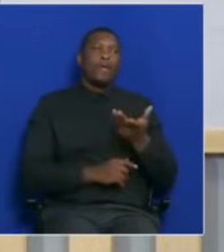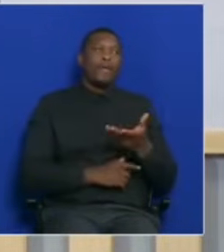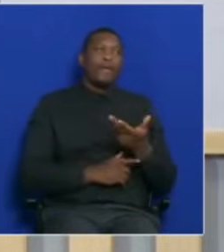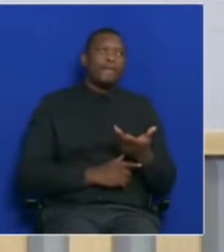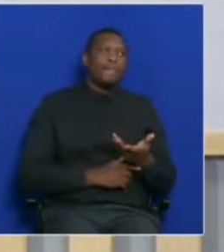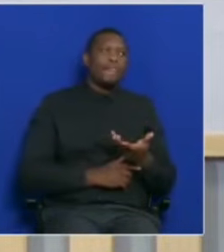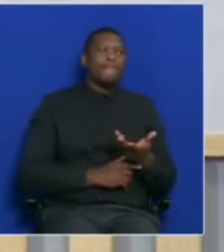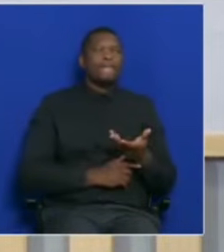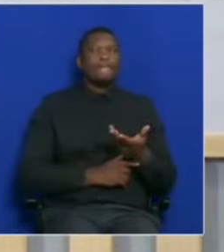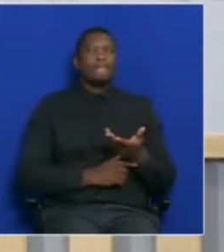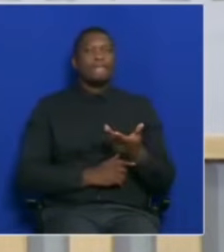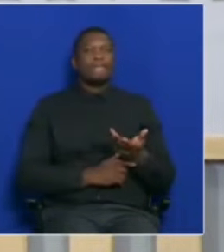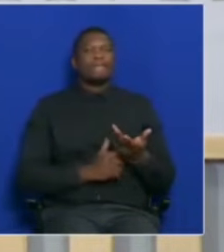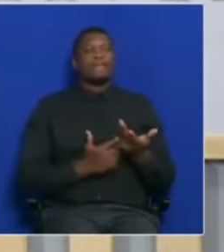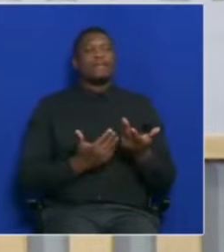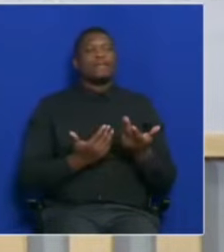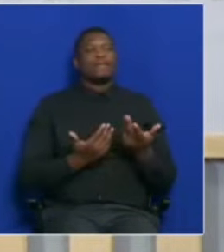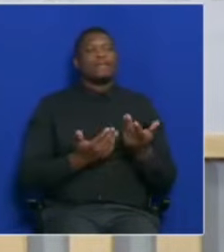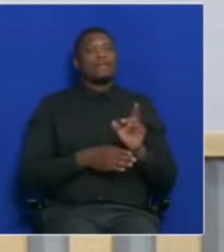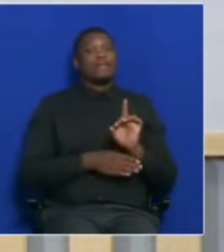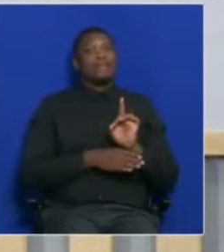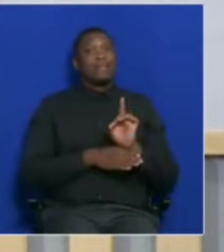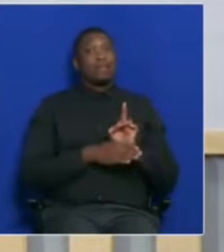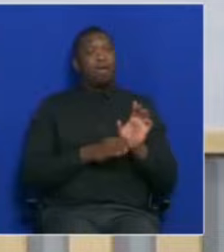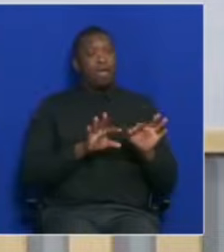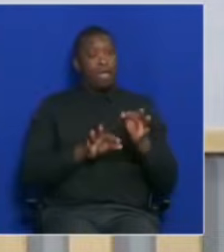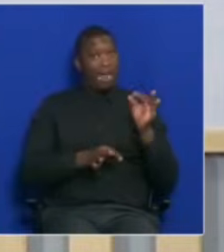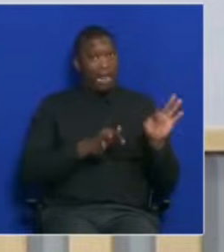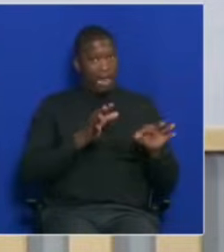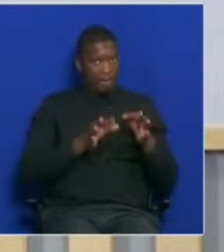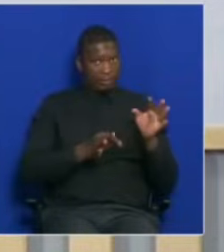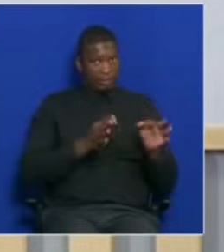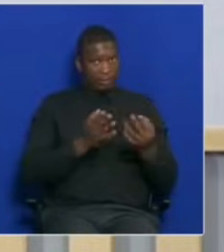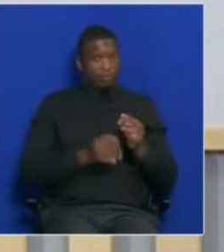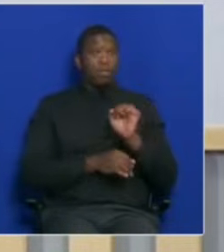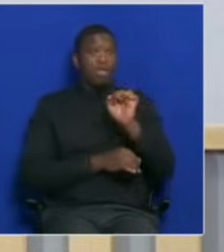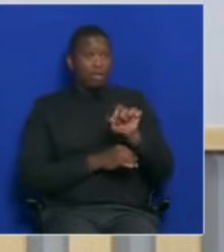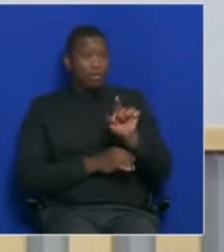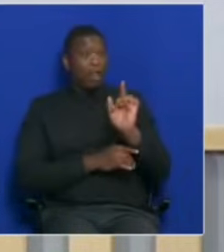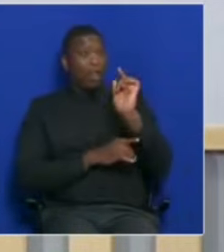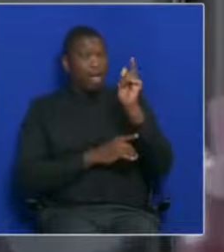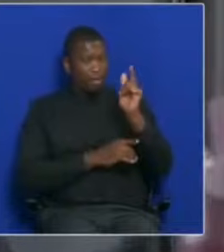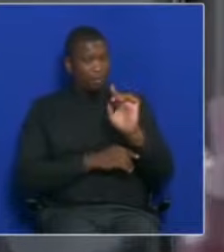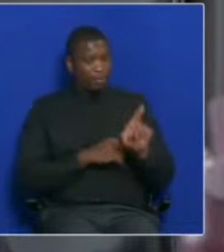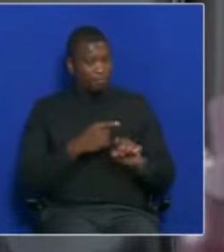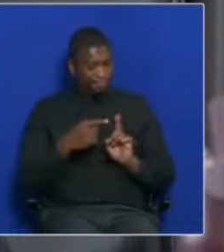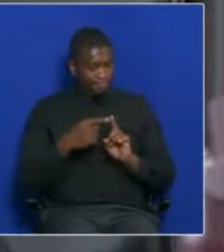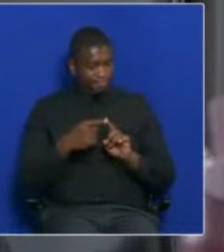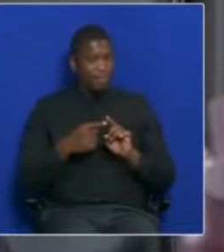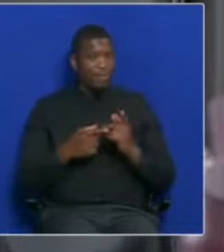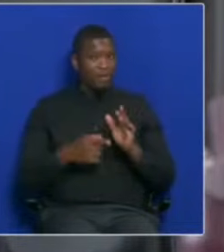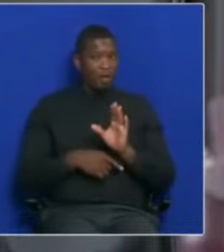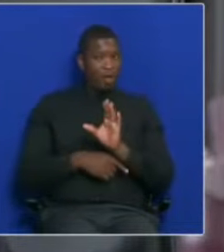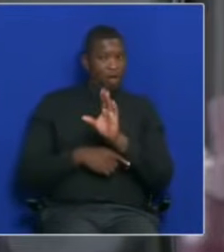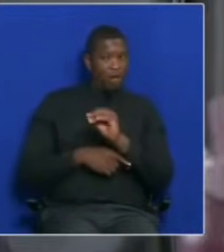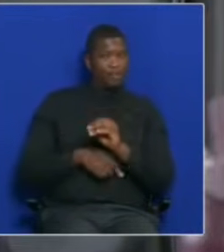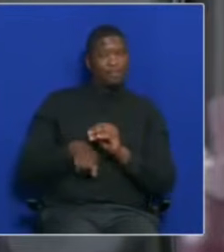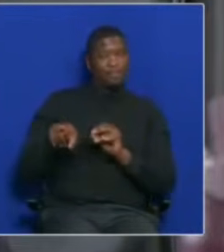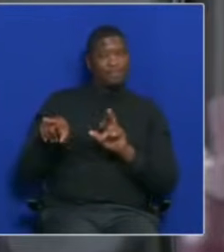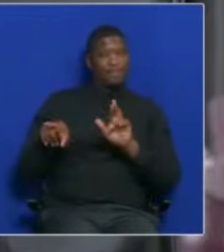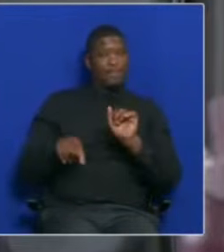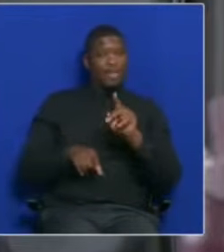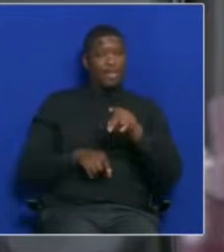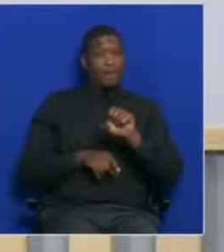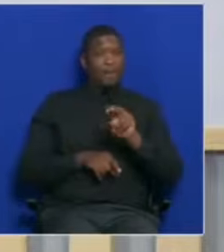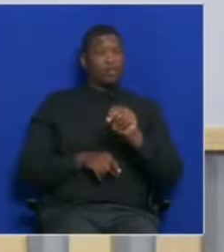data analyst. Yes, that comes up later. So this Yes. one, you had asked Rapesu about this and that he must share those transcripts with